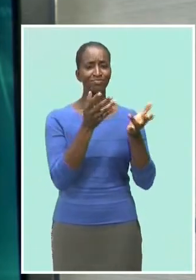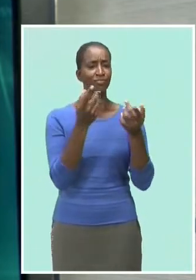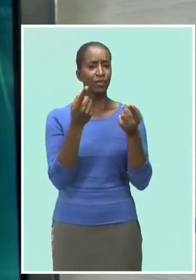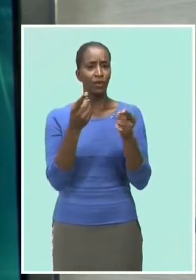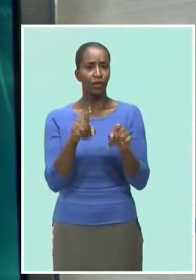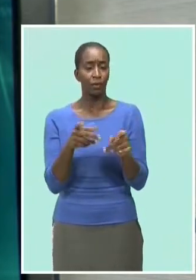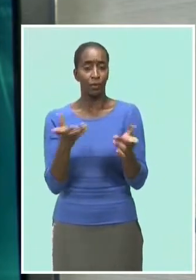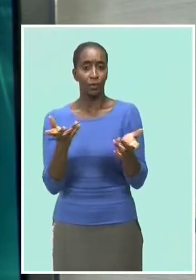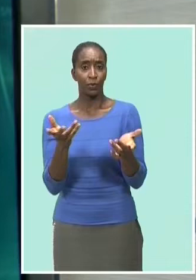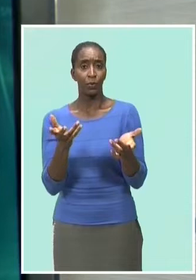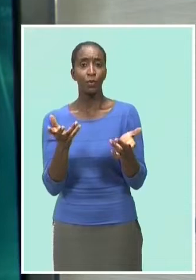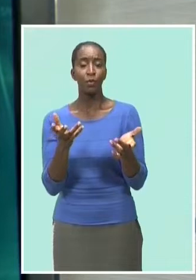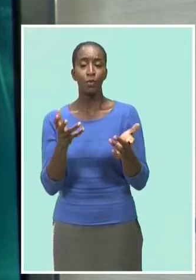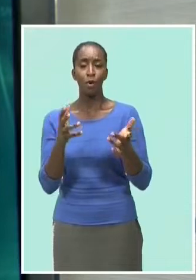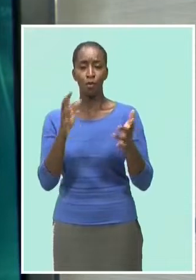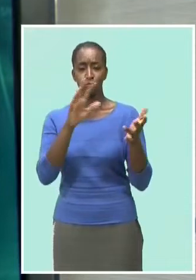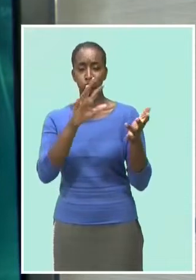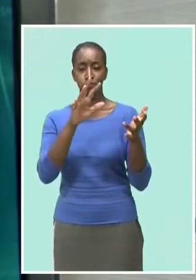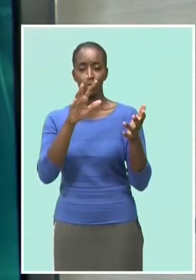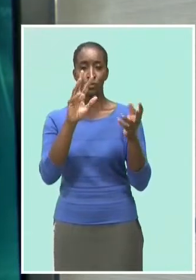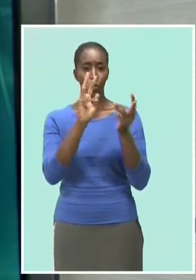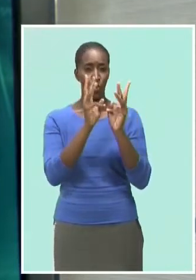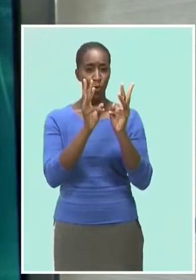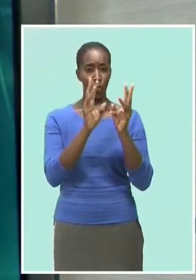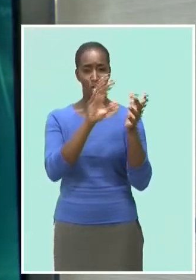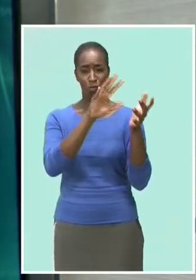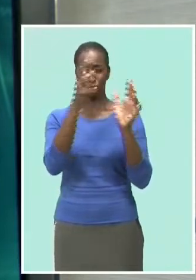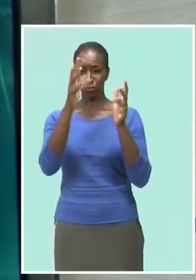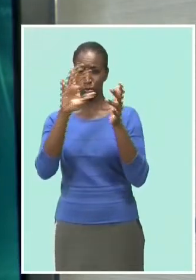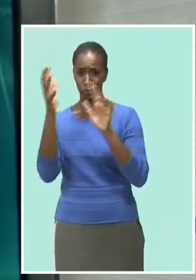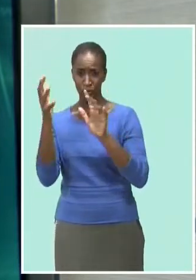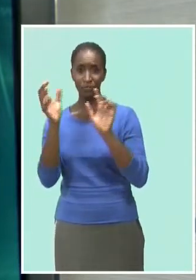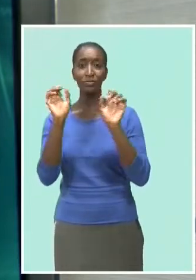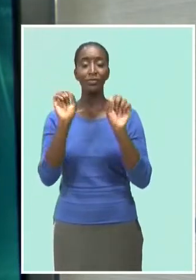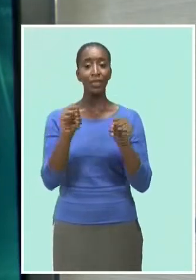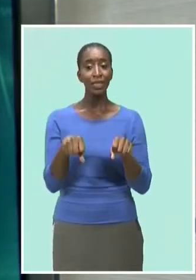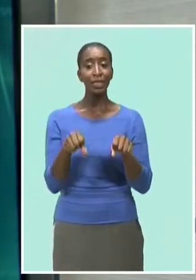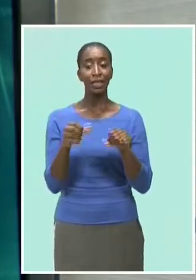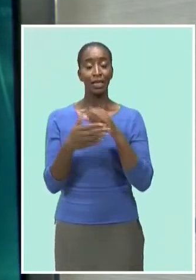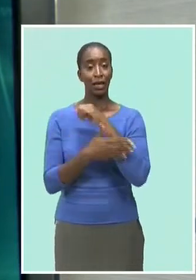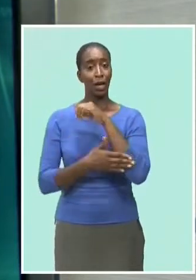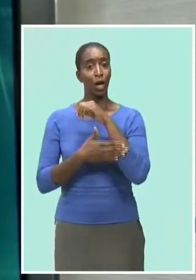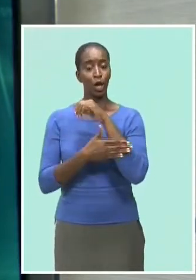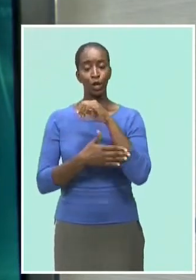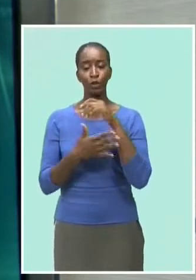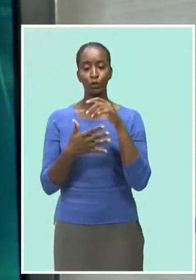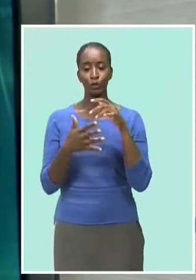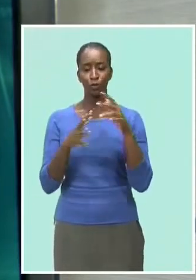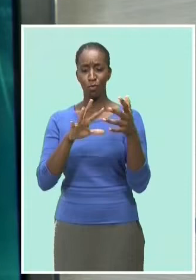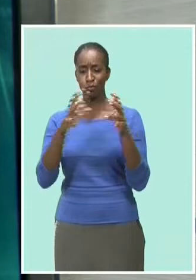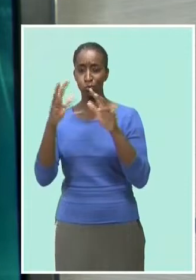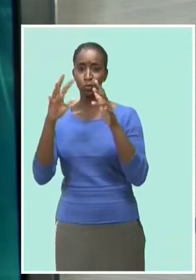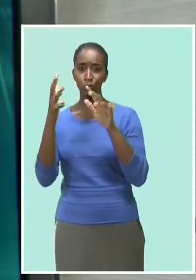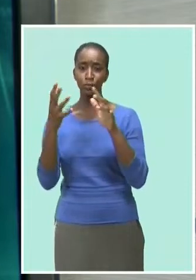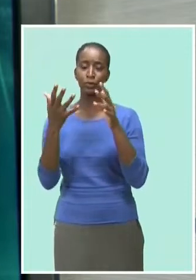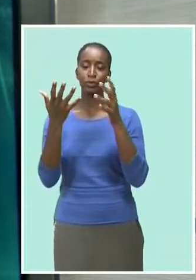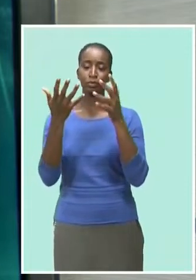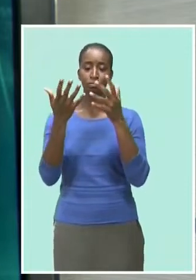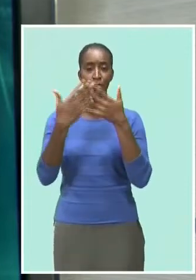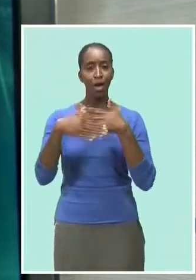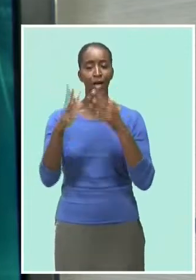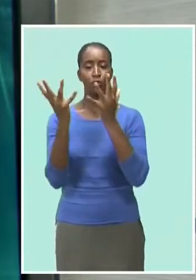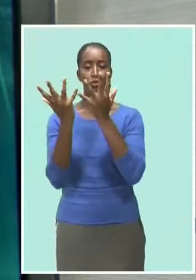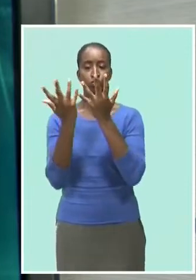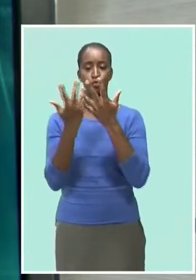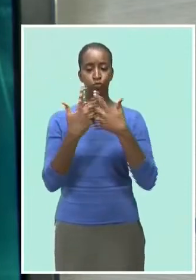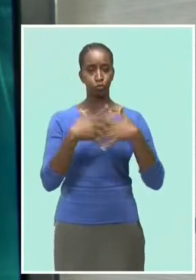businesses and by extension the country can be back up and functioning. As you know, we are now approaching the halfway mark of the hurricane season, and a